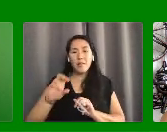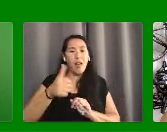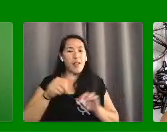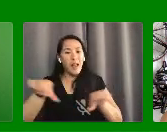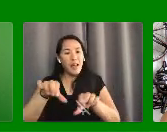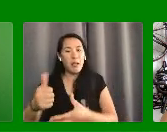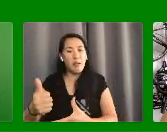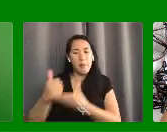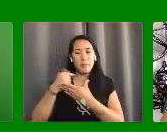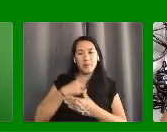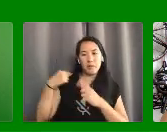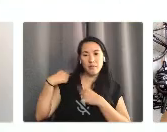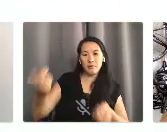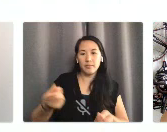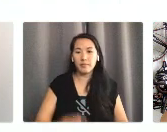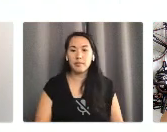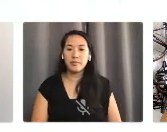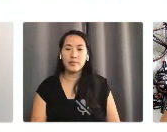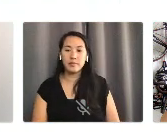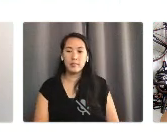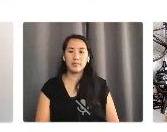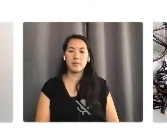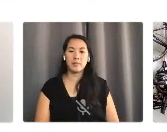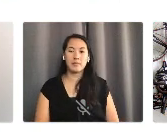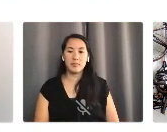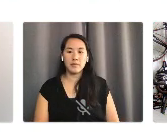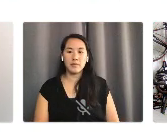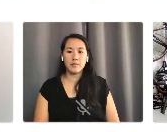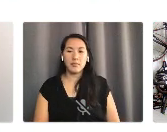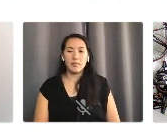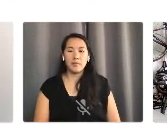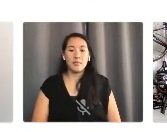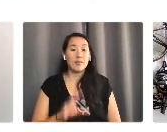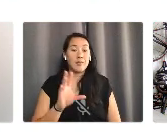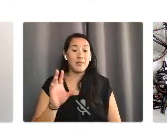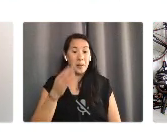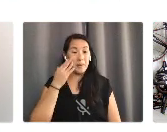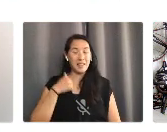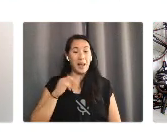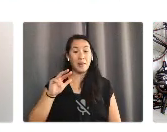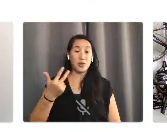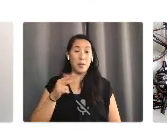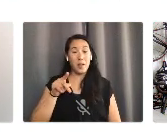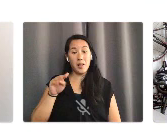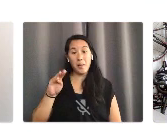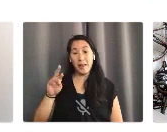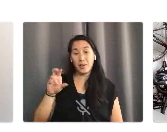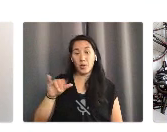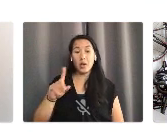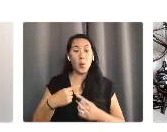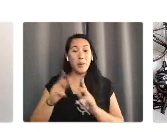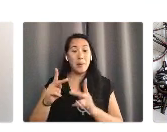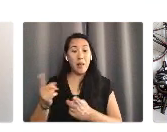pave the way. First, as a triple minority, when colleagues and friends ask me questions, that is